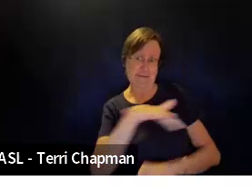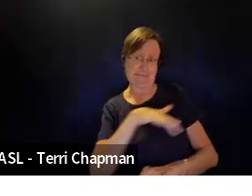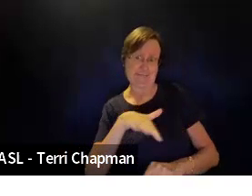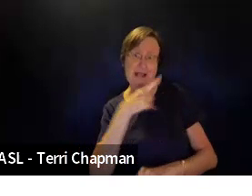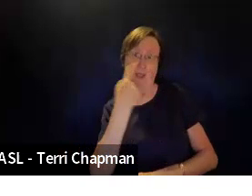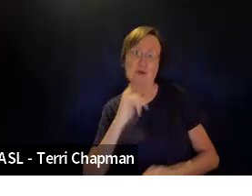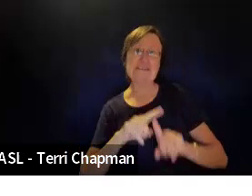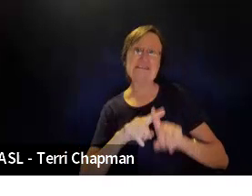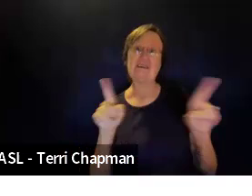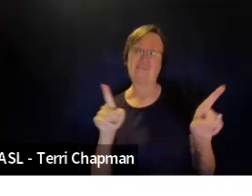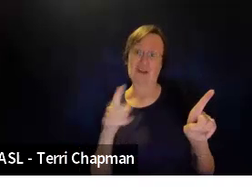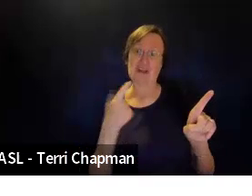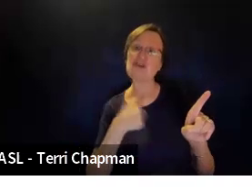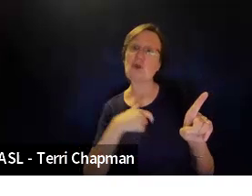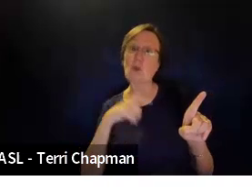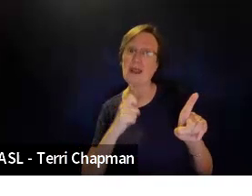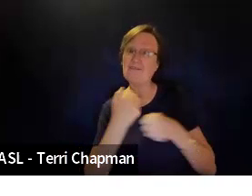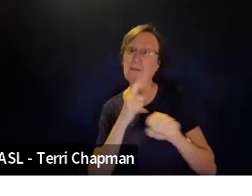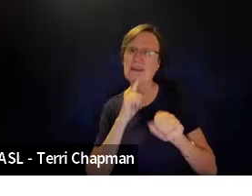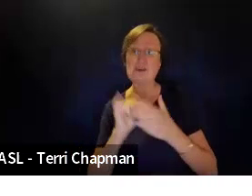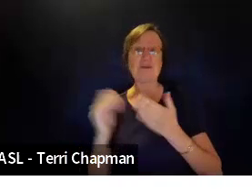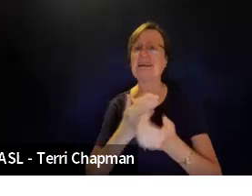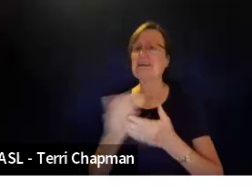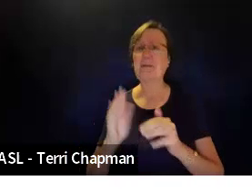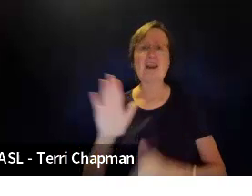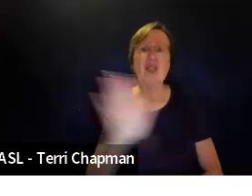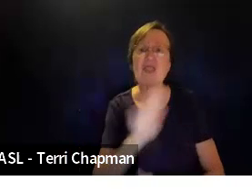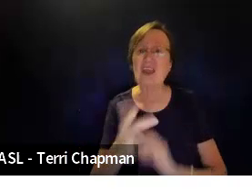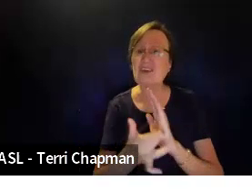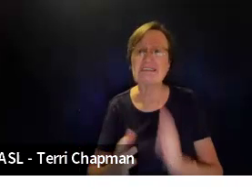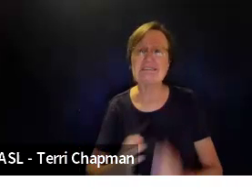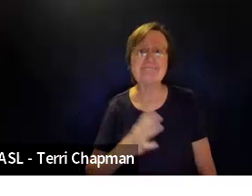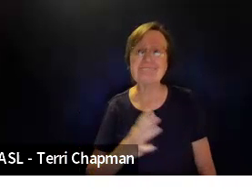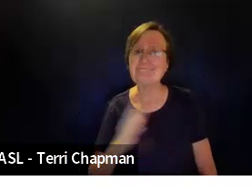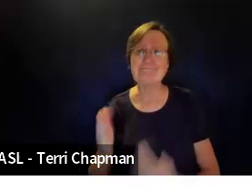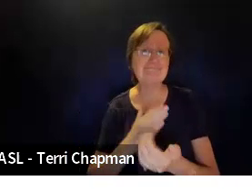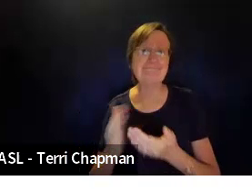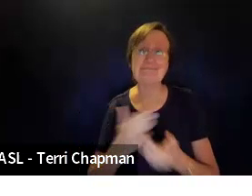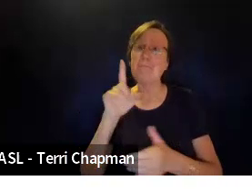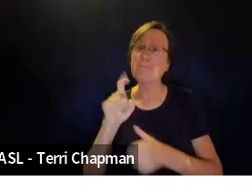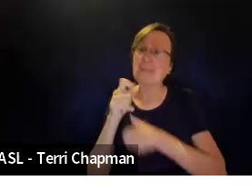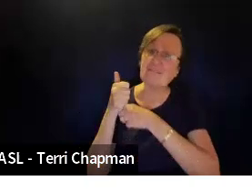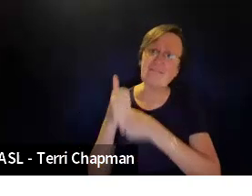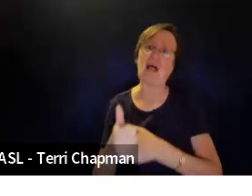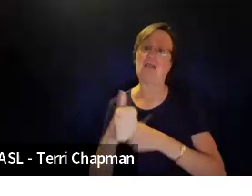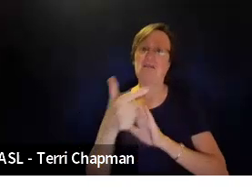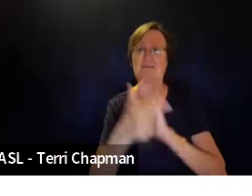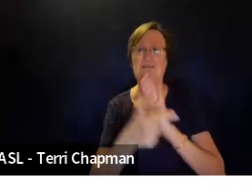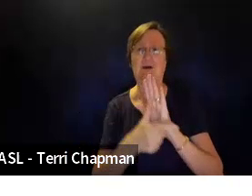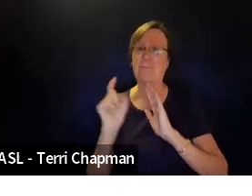of, again, how fancy their technology is, are really following the law. You may have seen